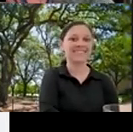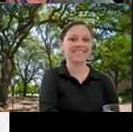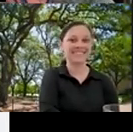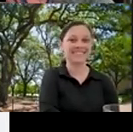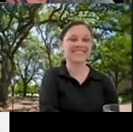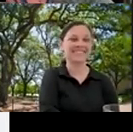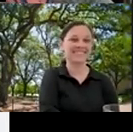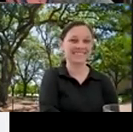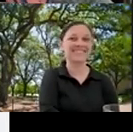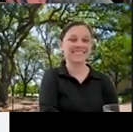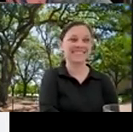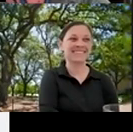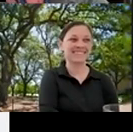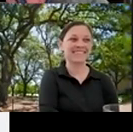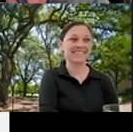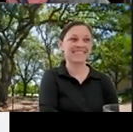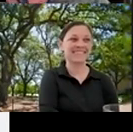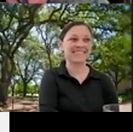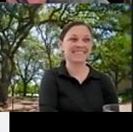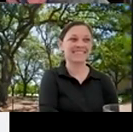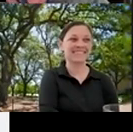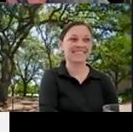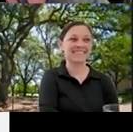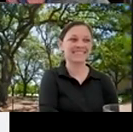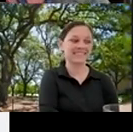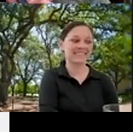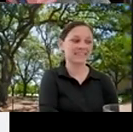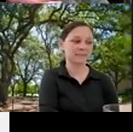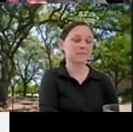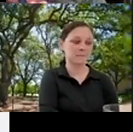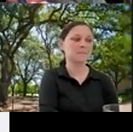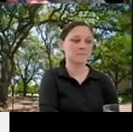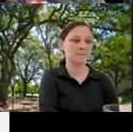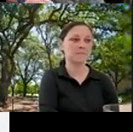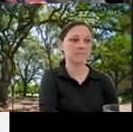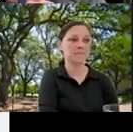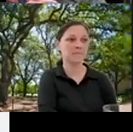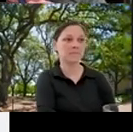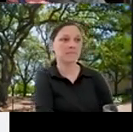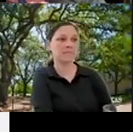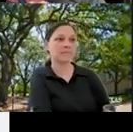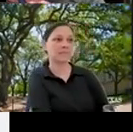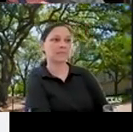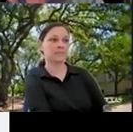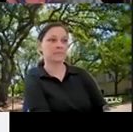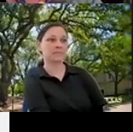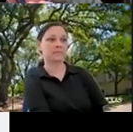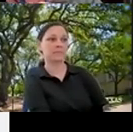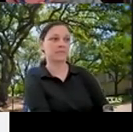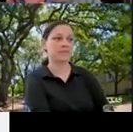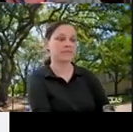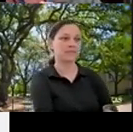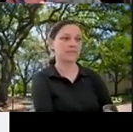list, but we added some things, but I still actually think this is a very manageable list to really, we'll reconfigure it.